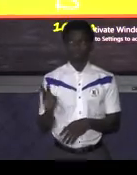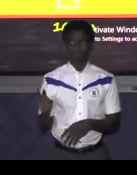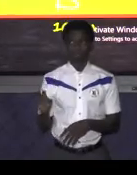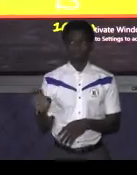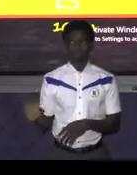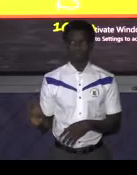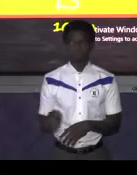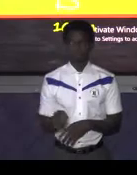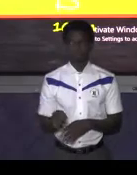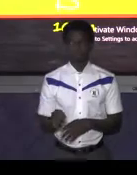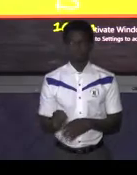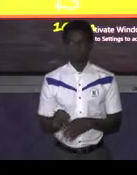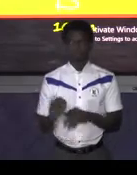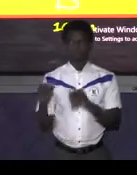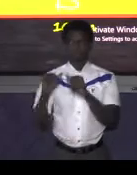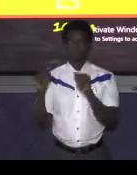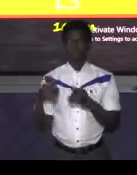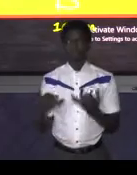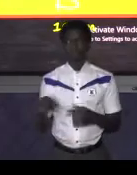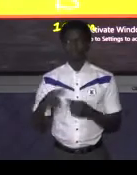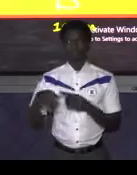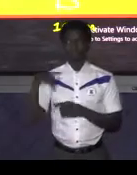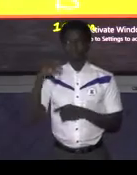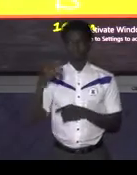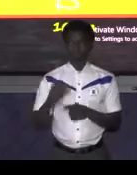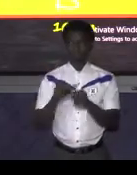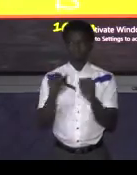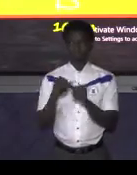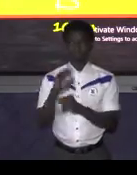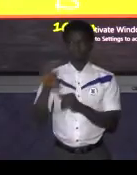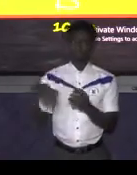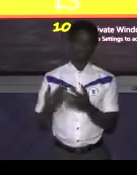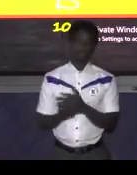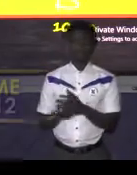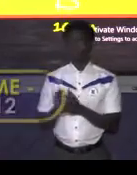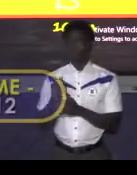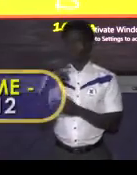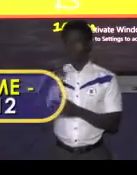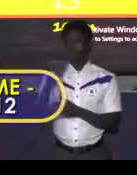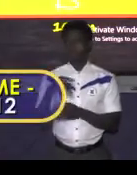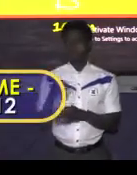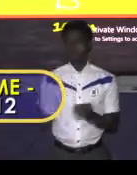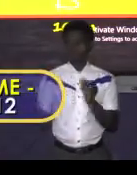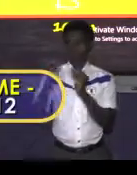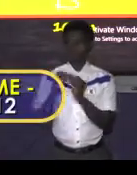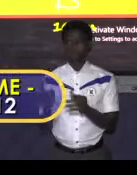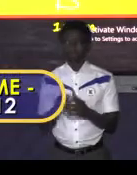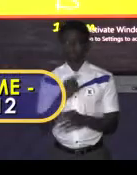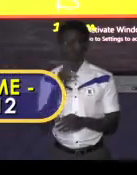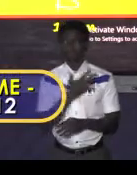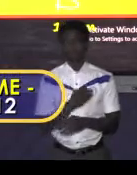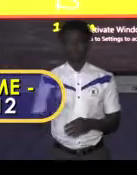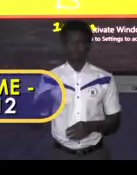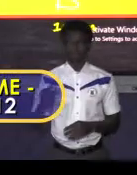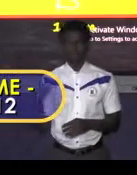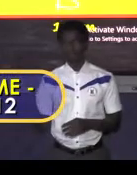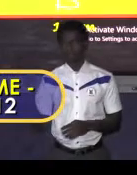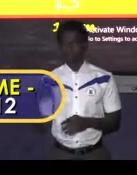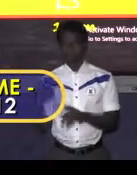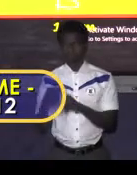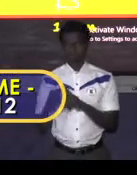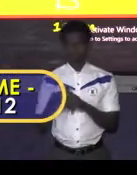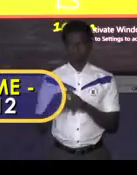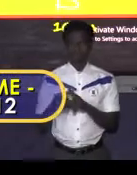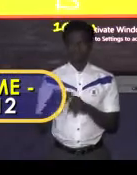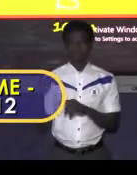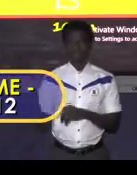16 centimeters squares. But now to find the area of the O shape, I will add the first area and the second area. 20 plus 16,